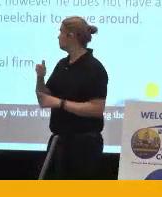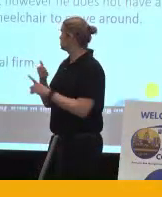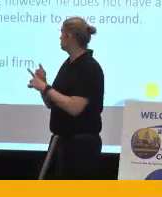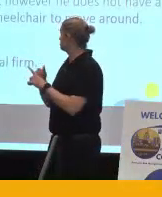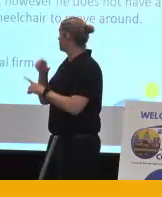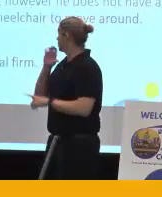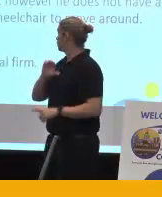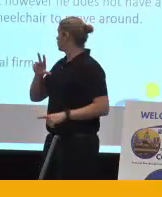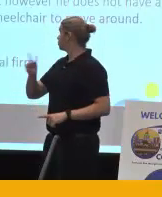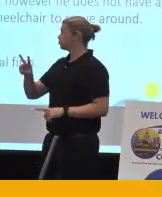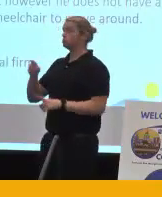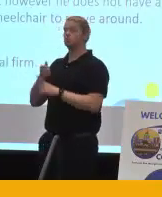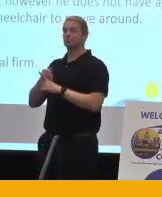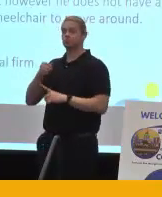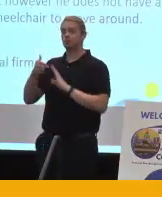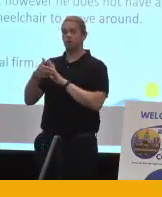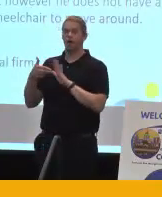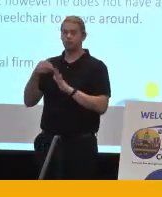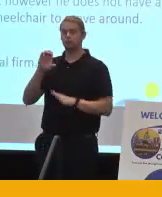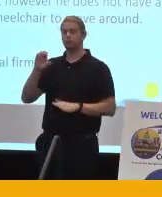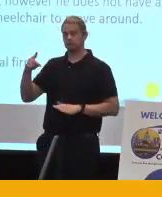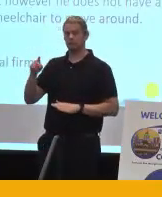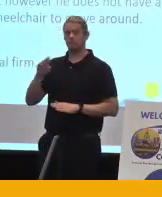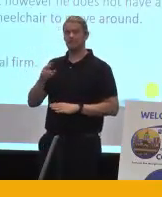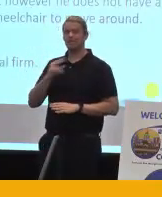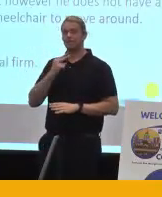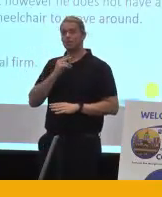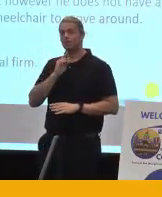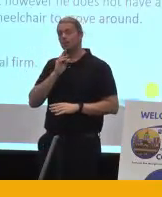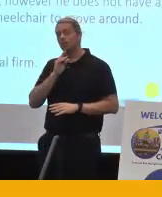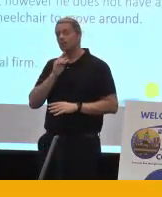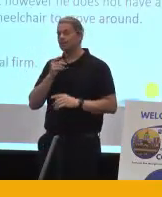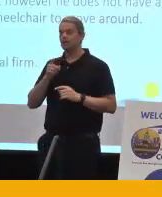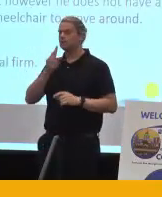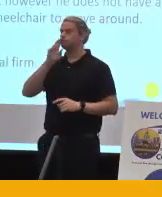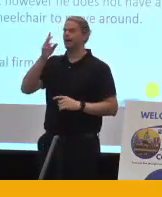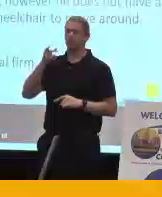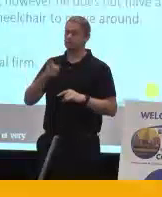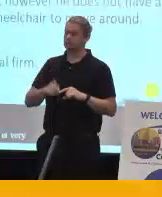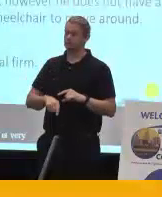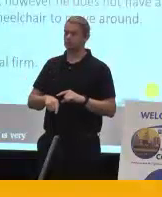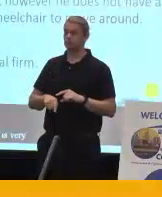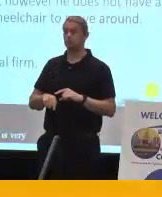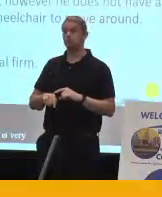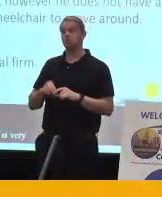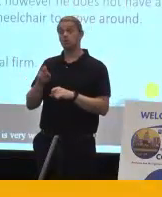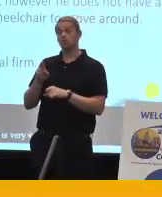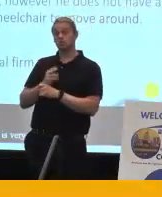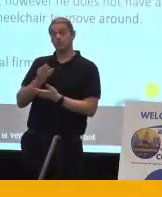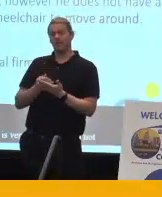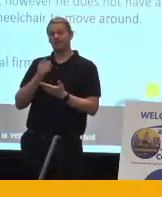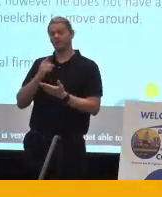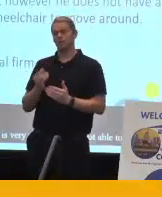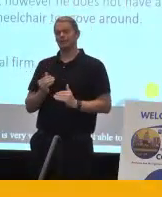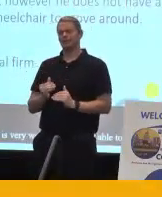cerebral palsy. His voice is very weak and he's not able to speak loudly for long periods of time. He can use his hands to do some limited